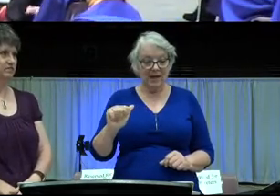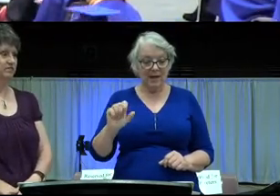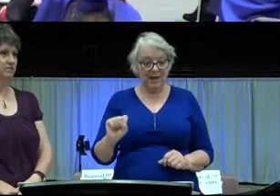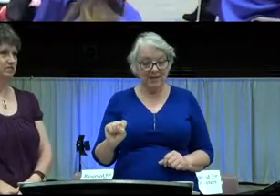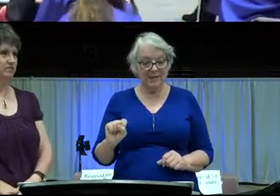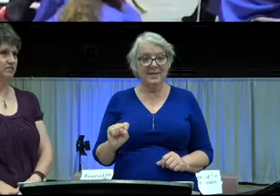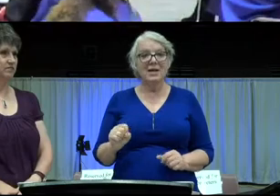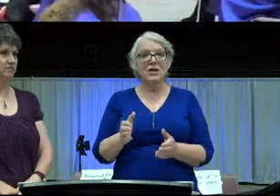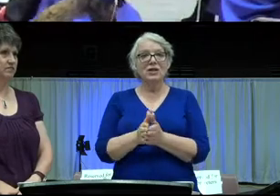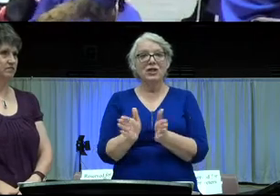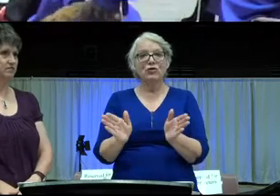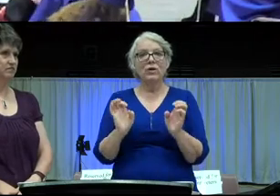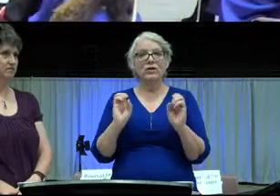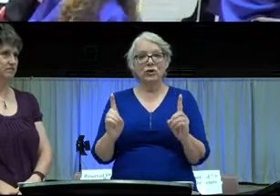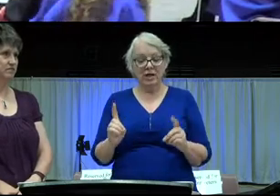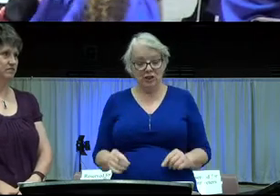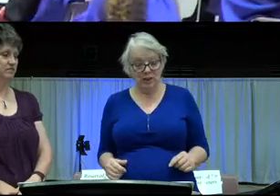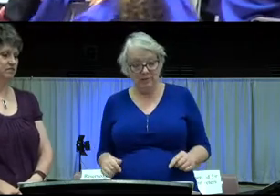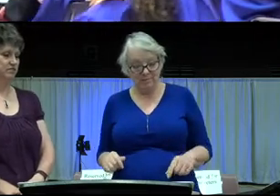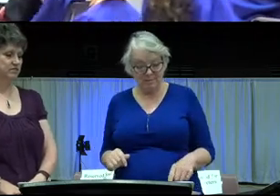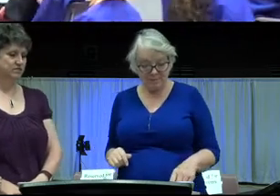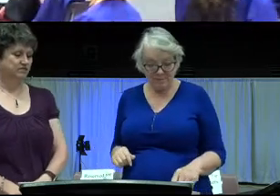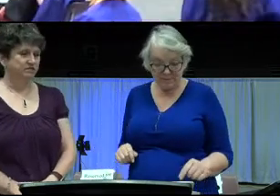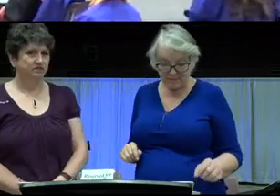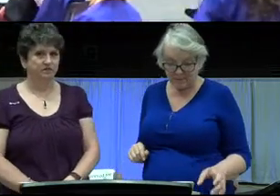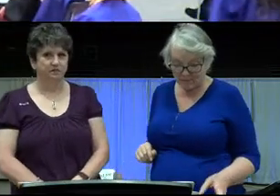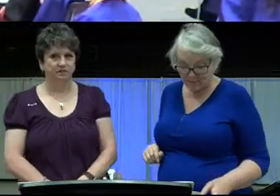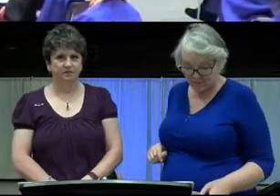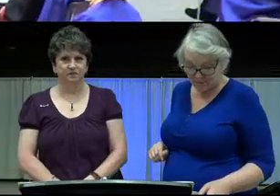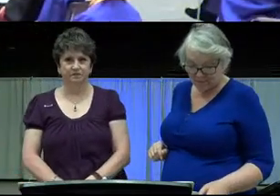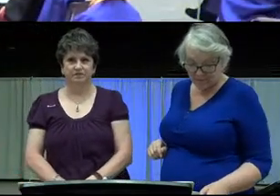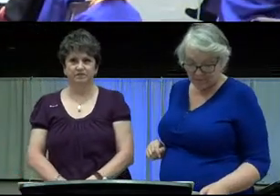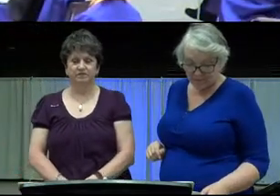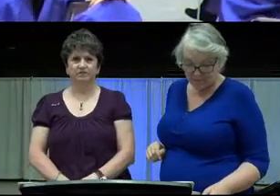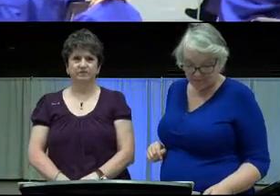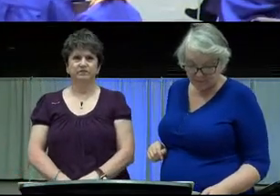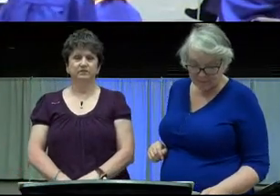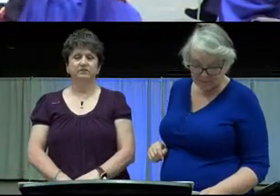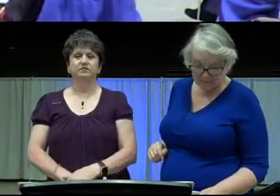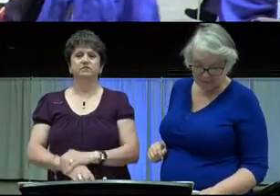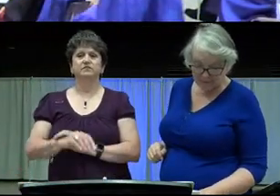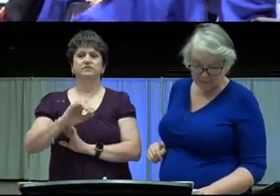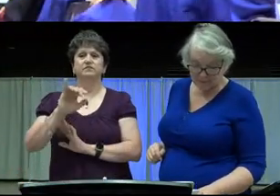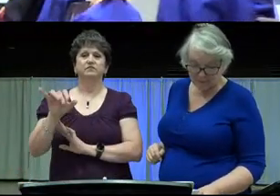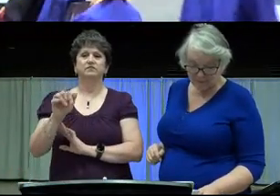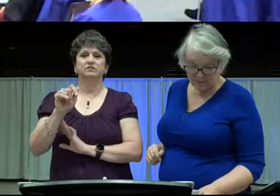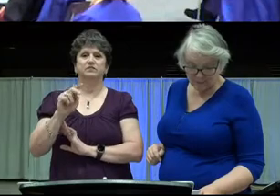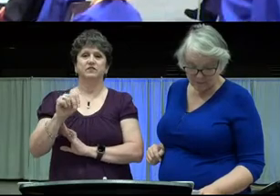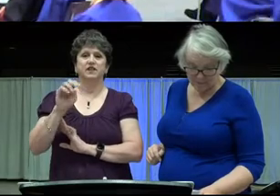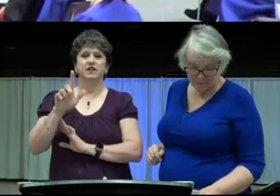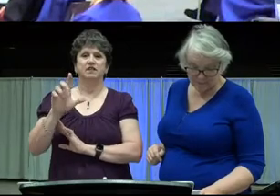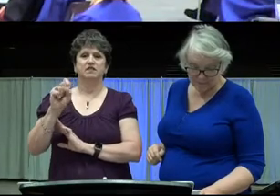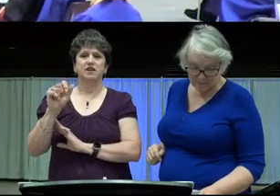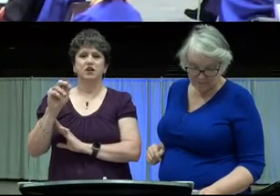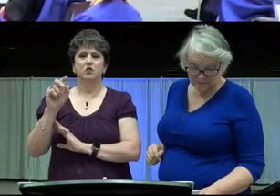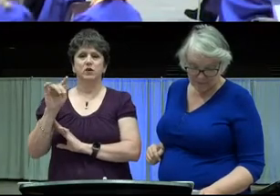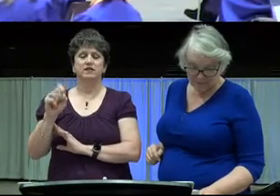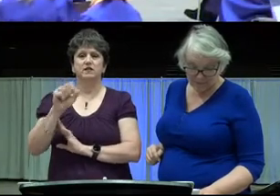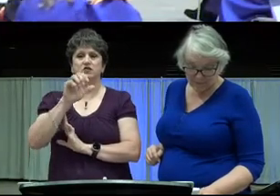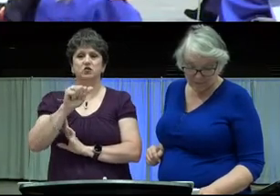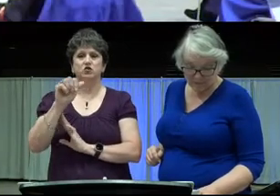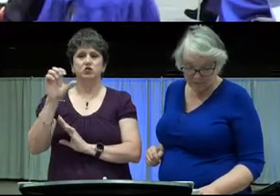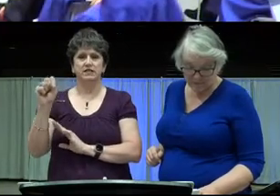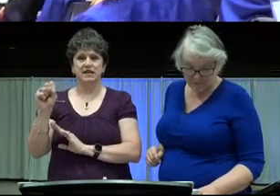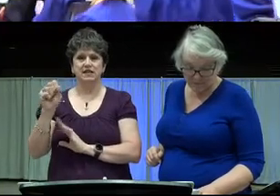J. Jamie L. Sandwins, Associate of